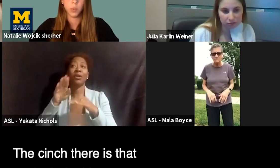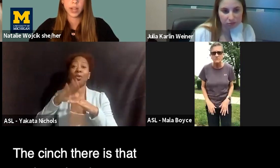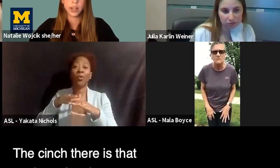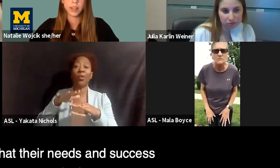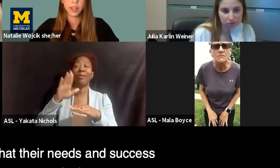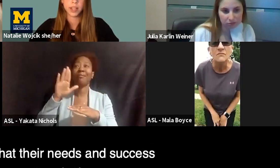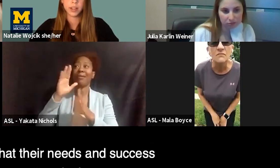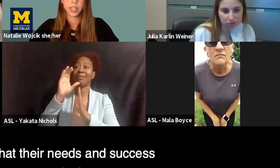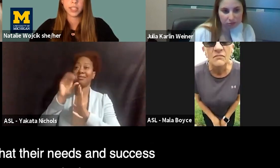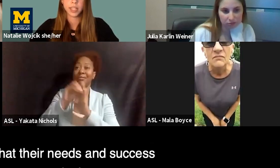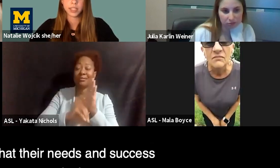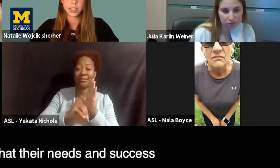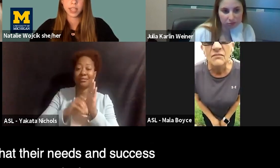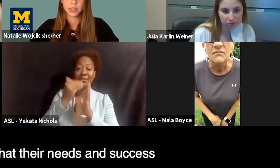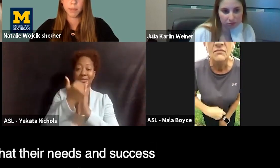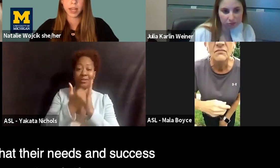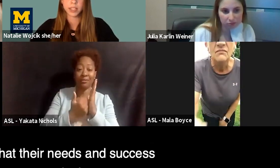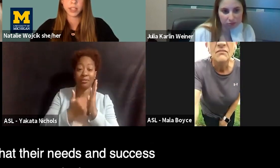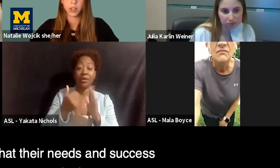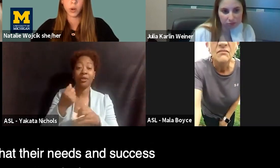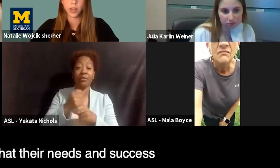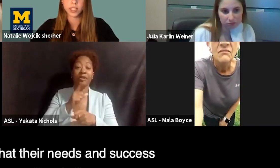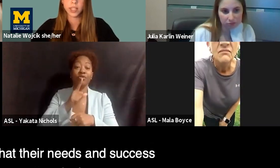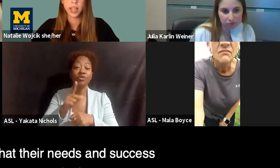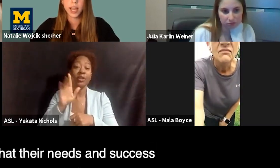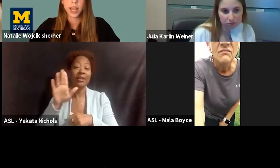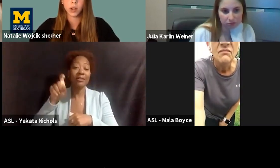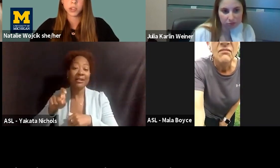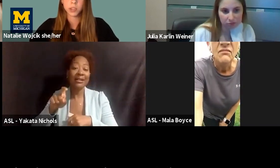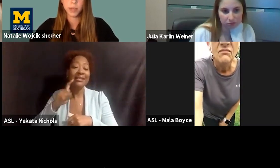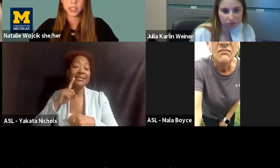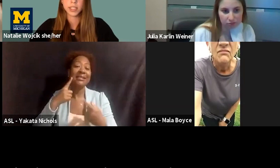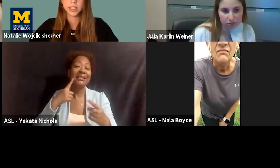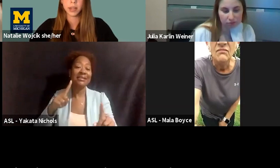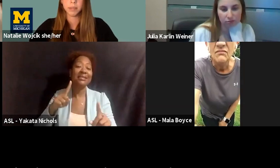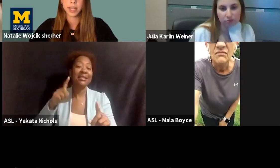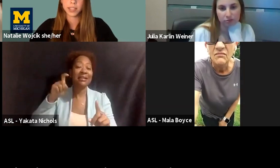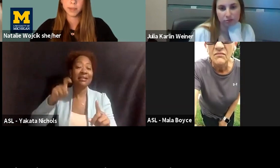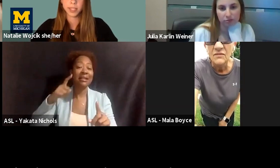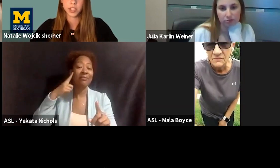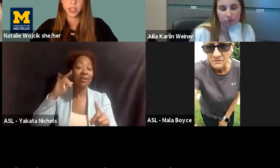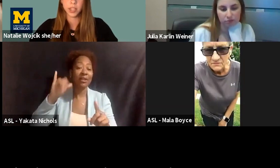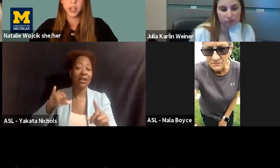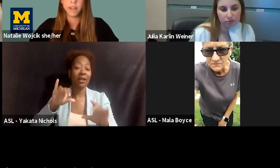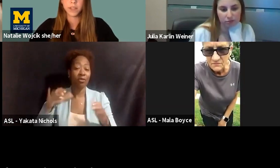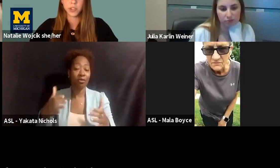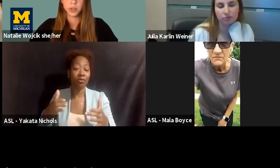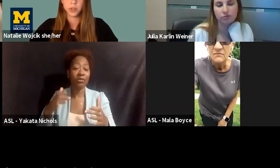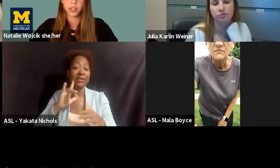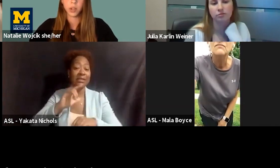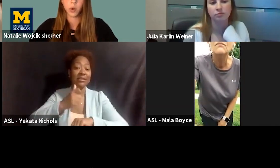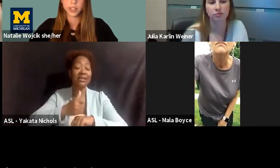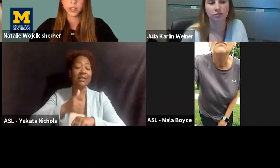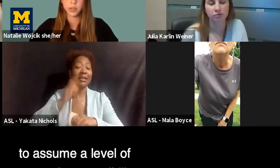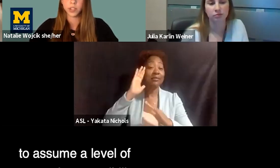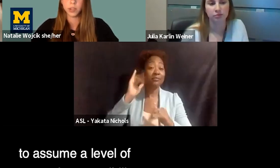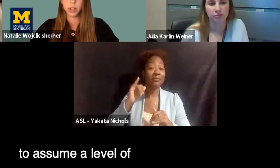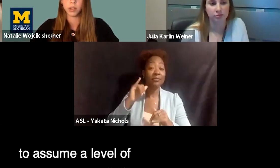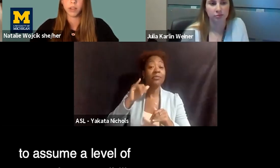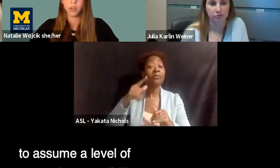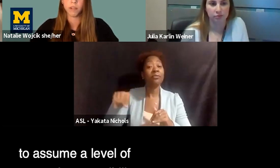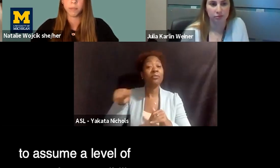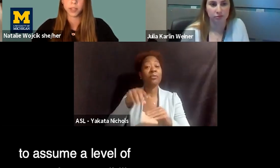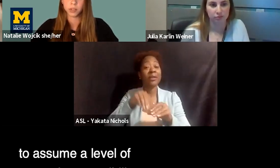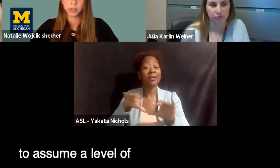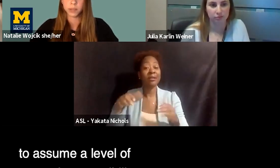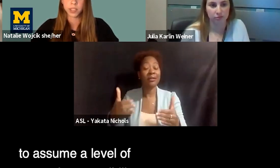student is aware that their needs and success matters in the course, and also begins to set up the expectation for students in the course to assume